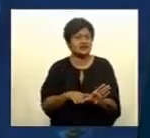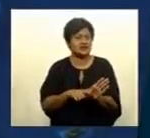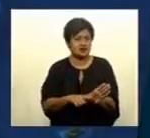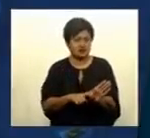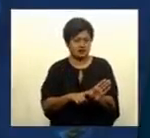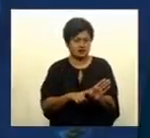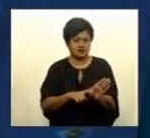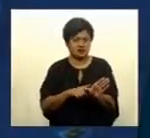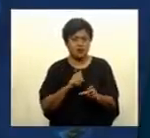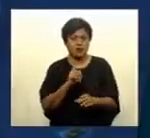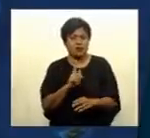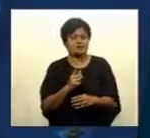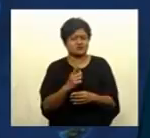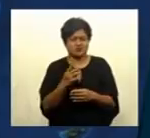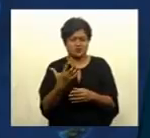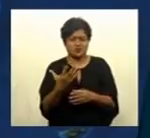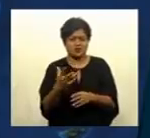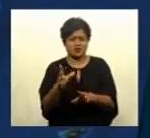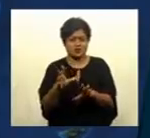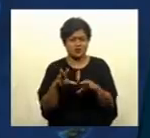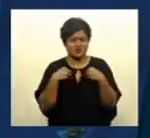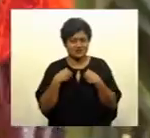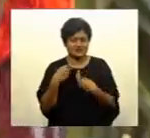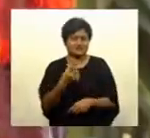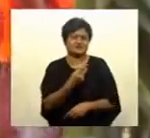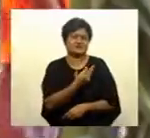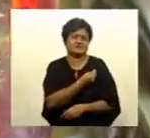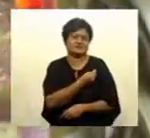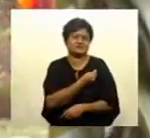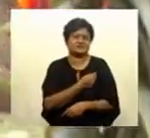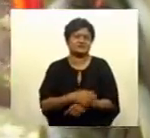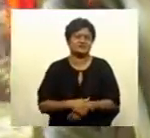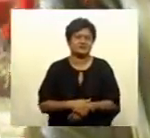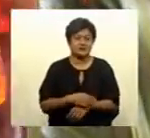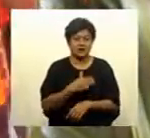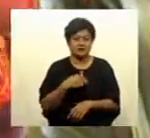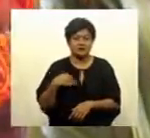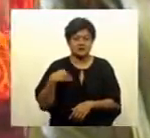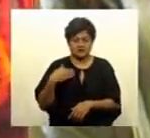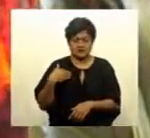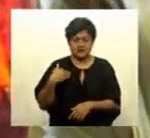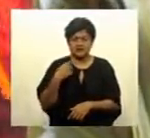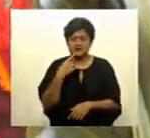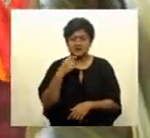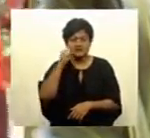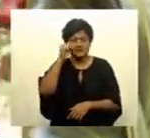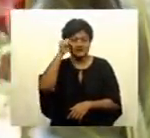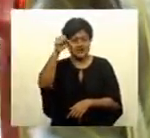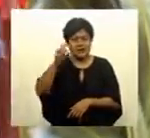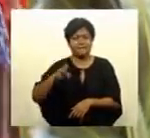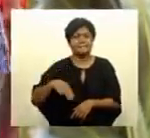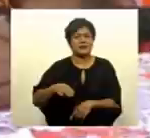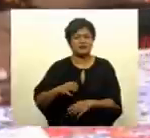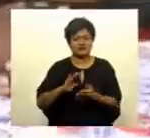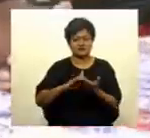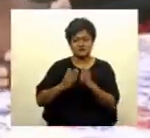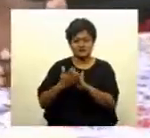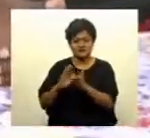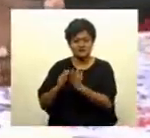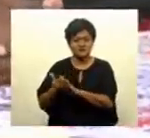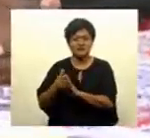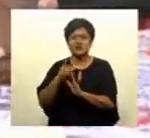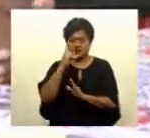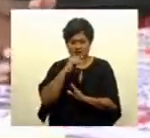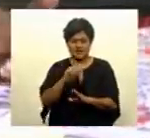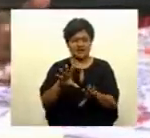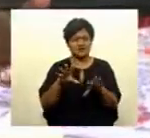the strategy to get vaccinated. The Minister for Health says senior members of the community can also receive their shots